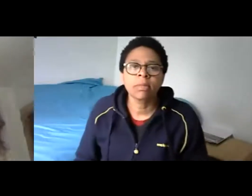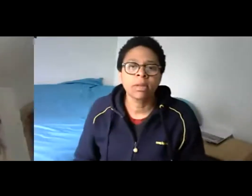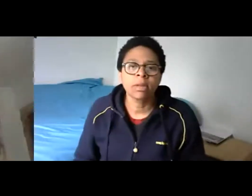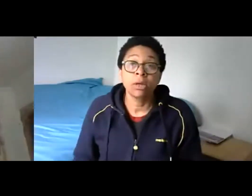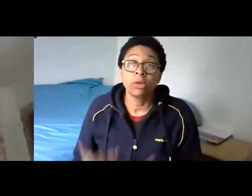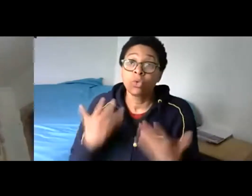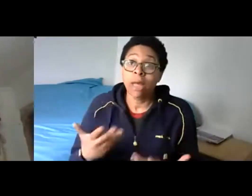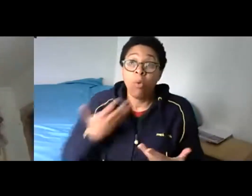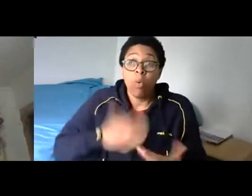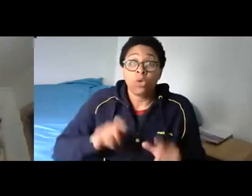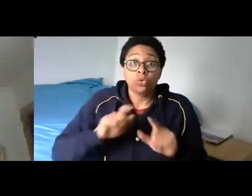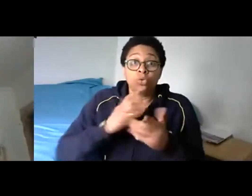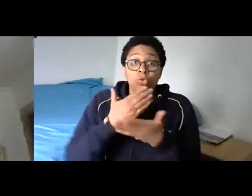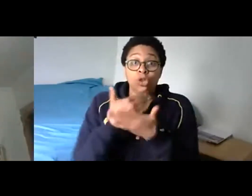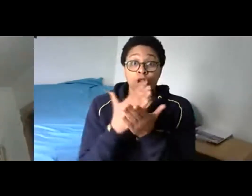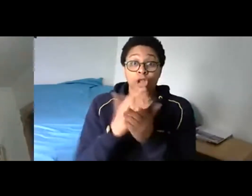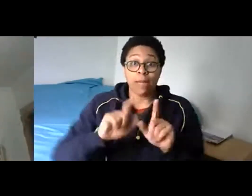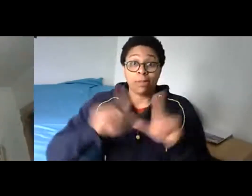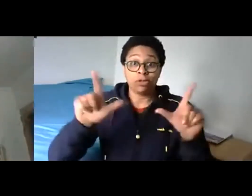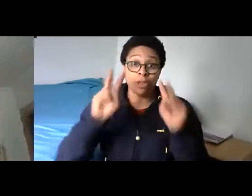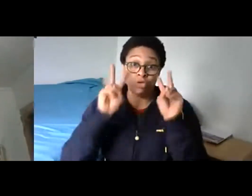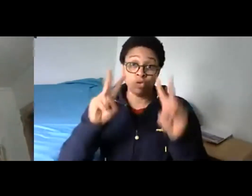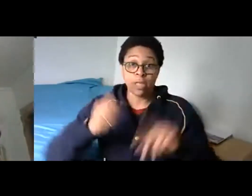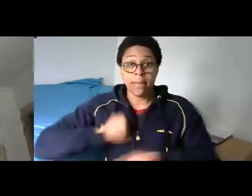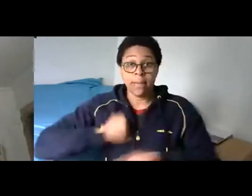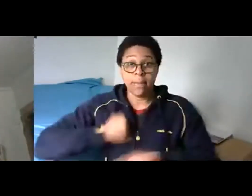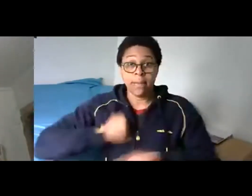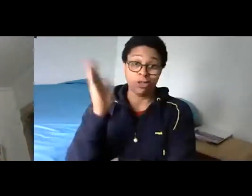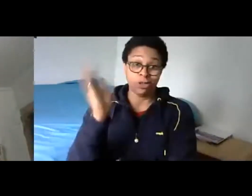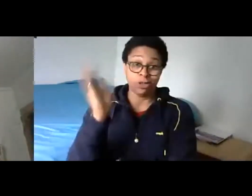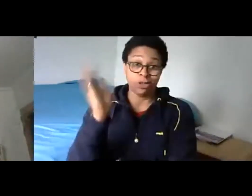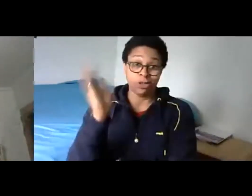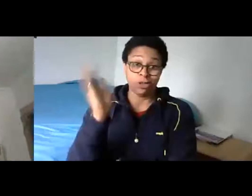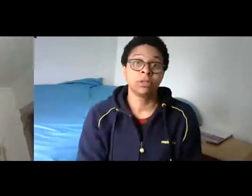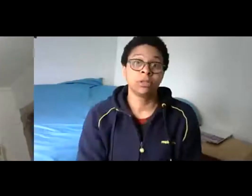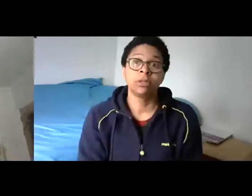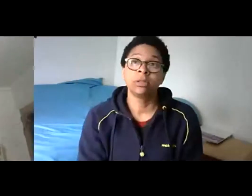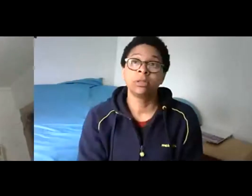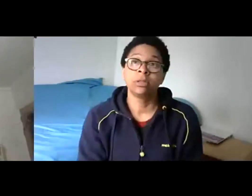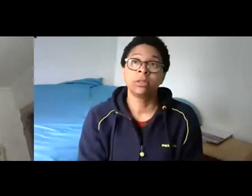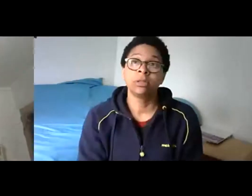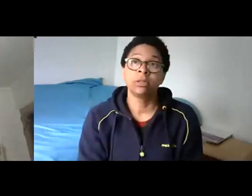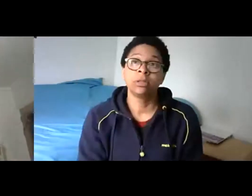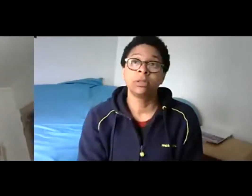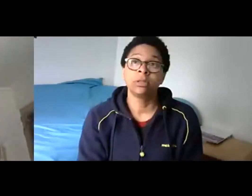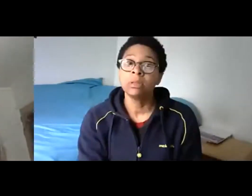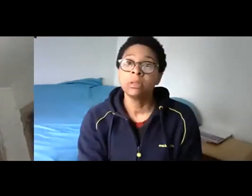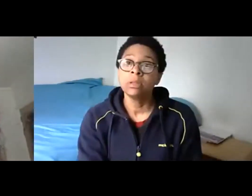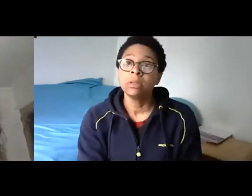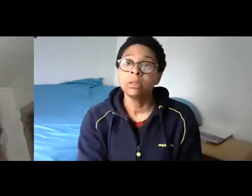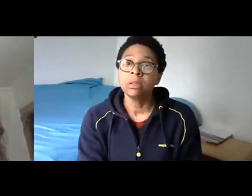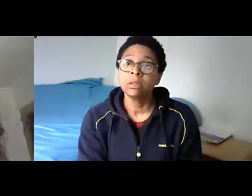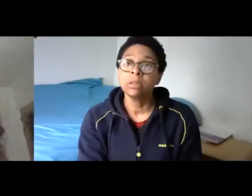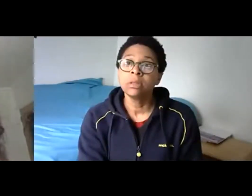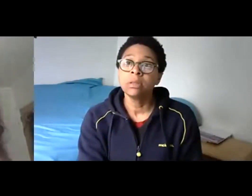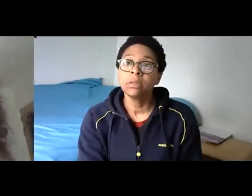my screen. If I find, oh, where's my presentation